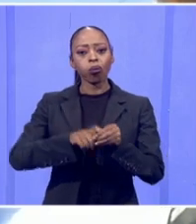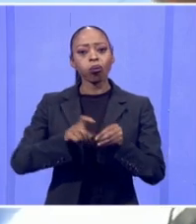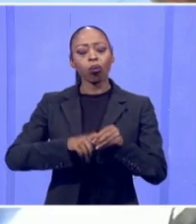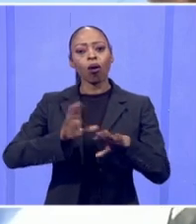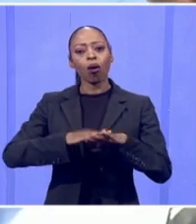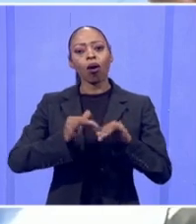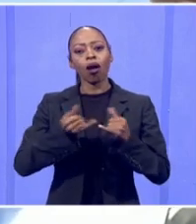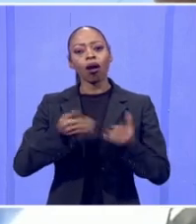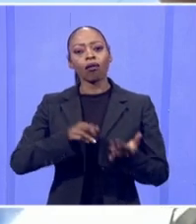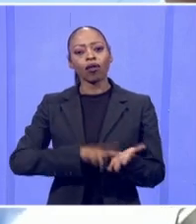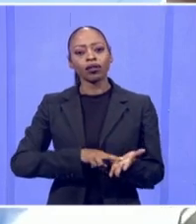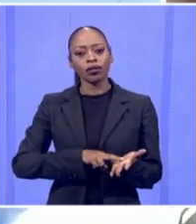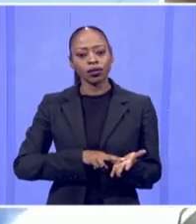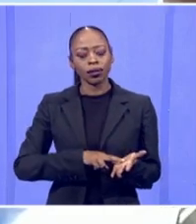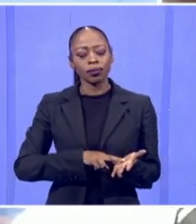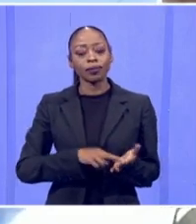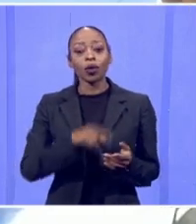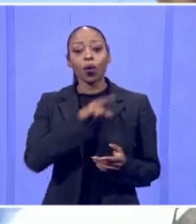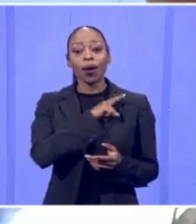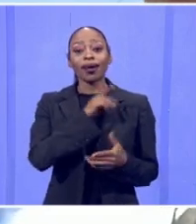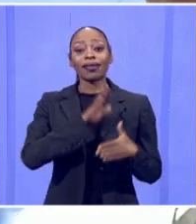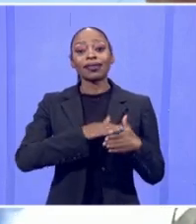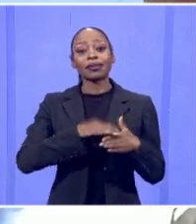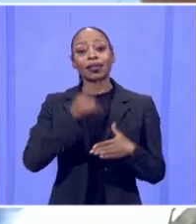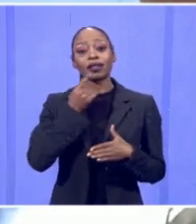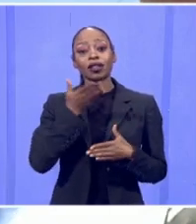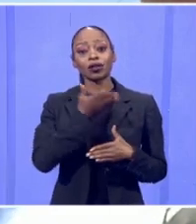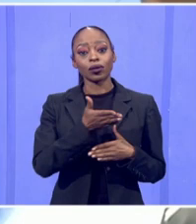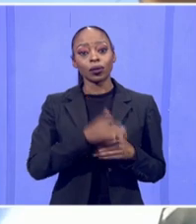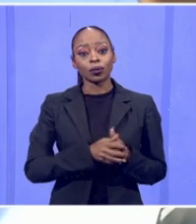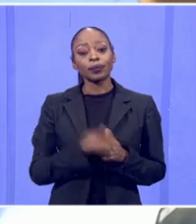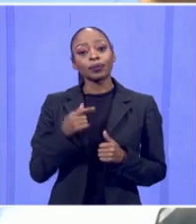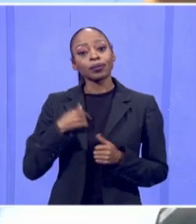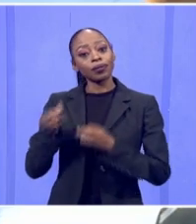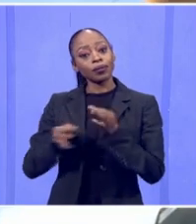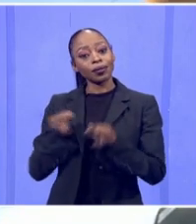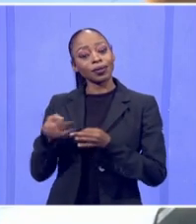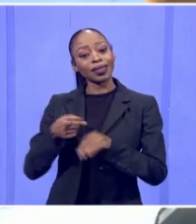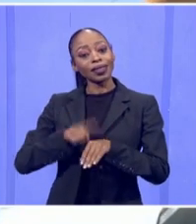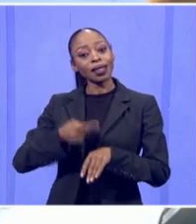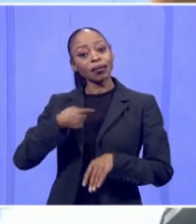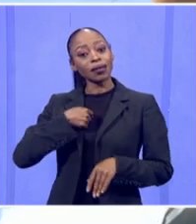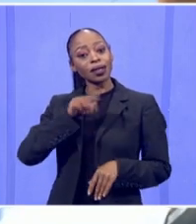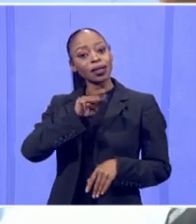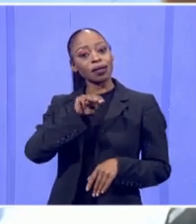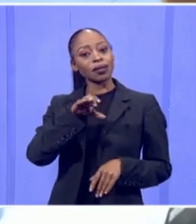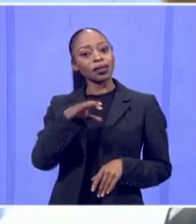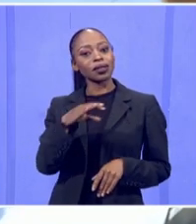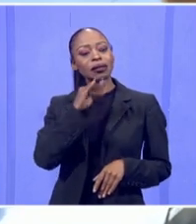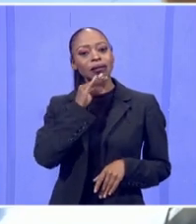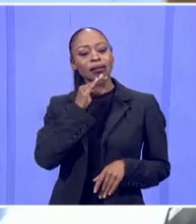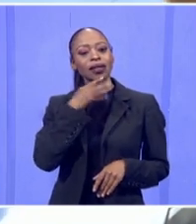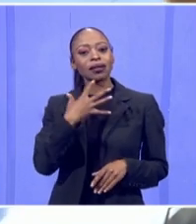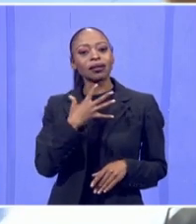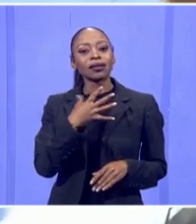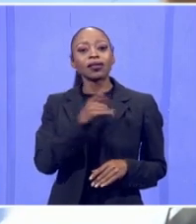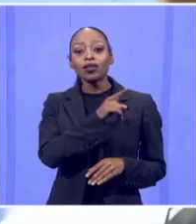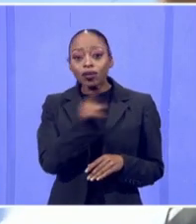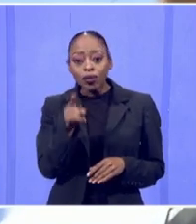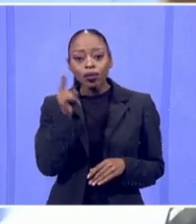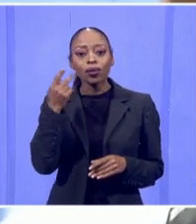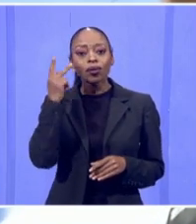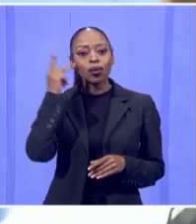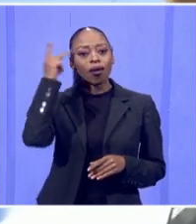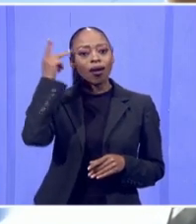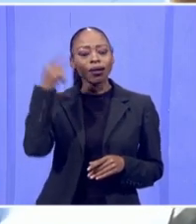online registration. Because I can, Premier, which I was telling you, that when I was MEC, it will be up to much that parents tell me kids